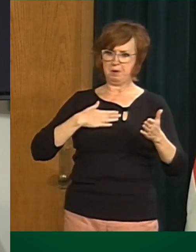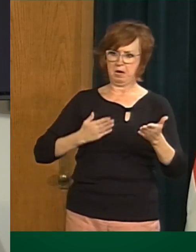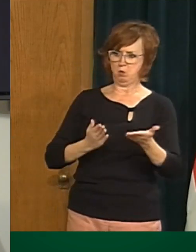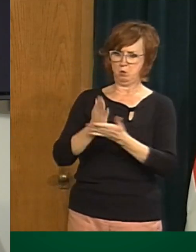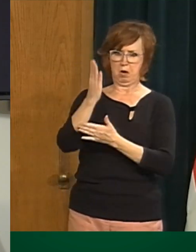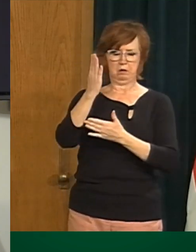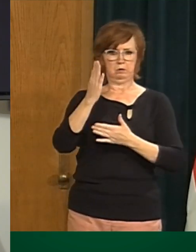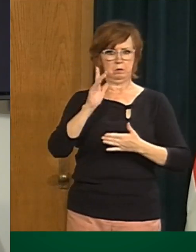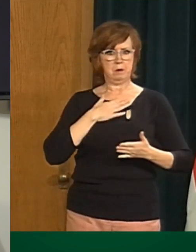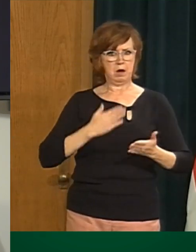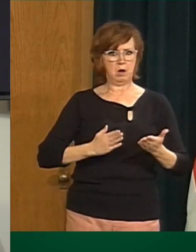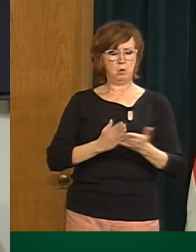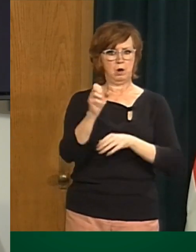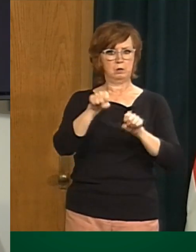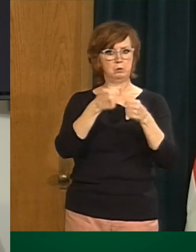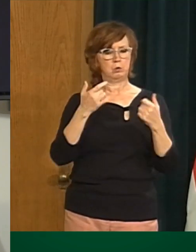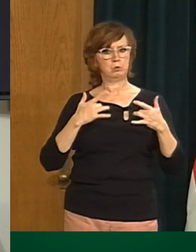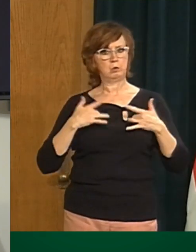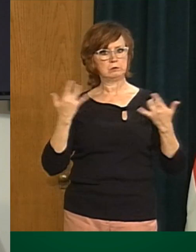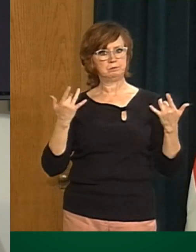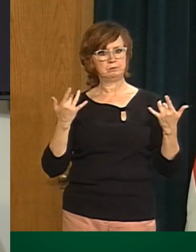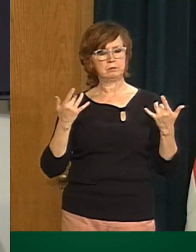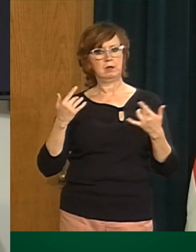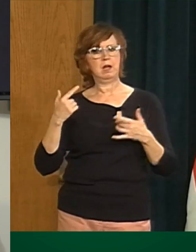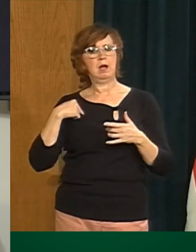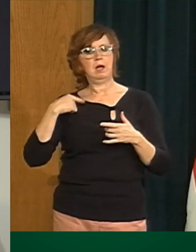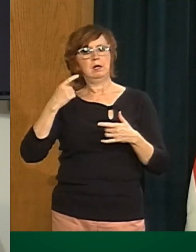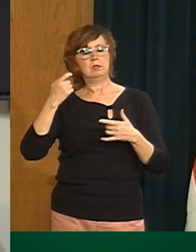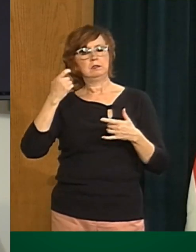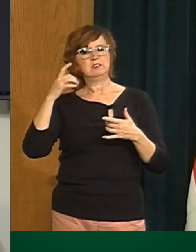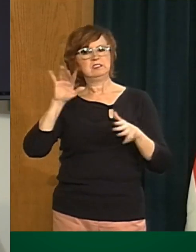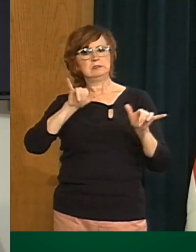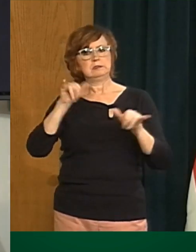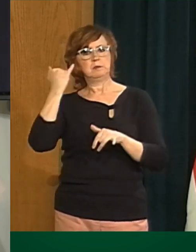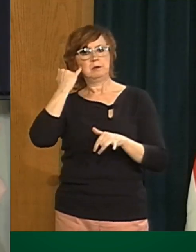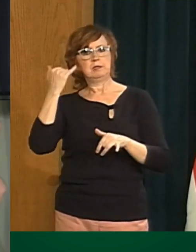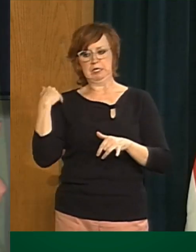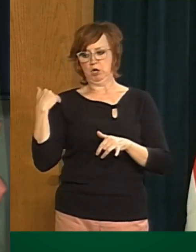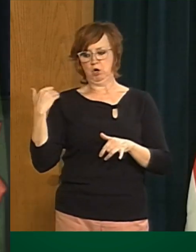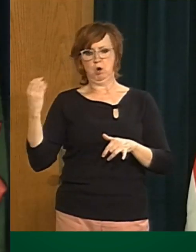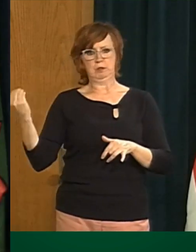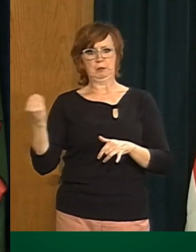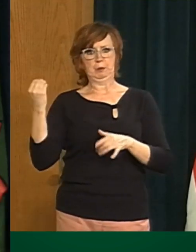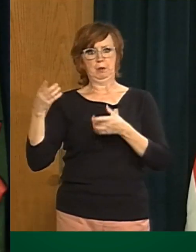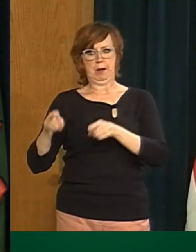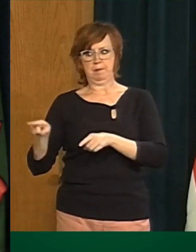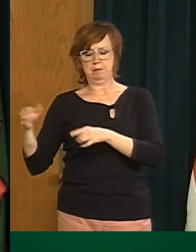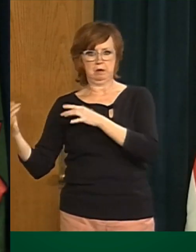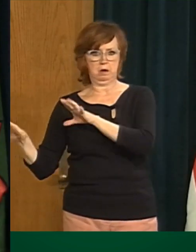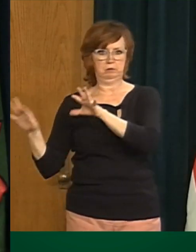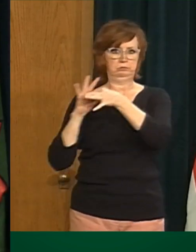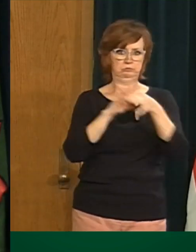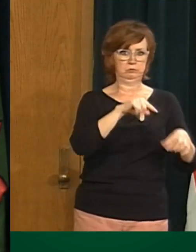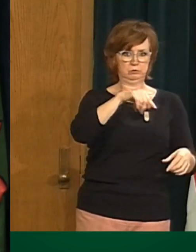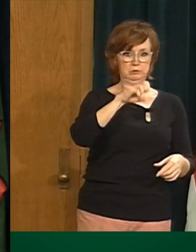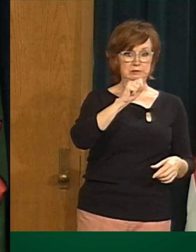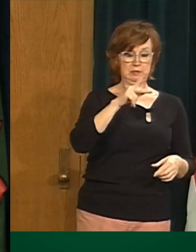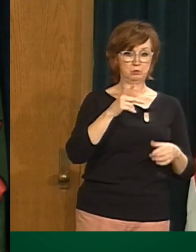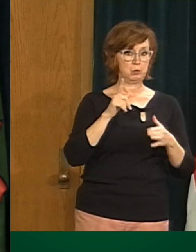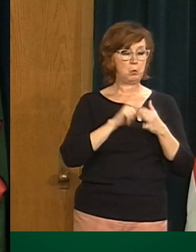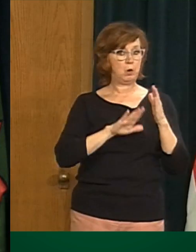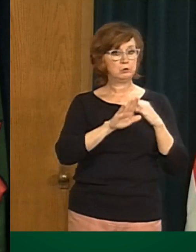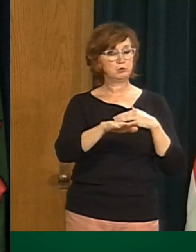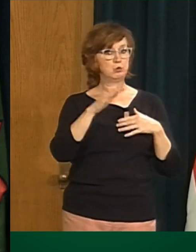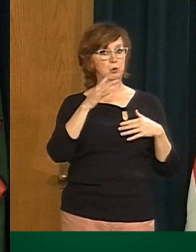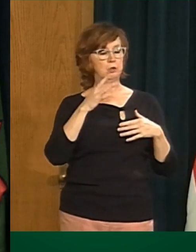any reaction or any message for the people that gathered in front of the legislature with those messages. Well, I would say, you know, I